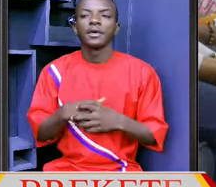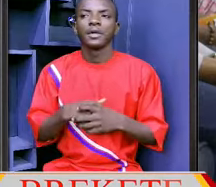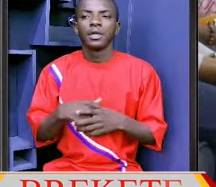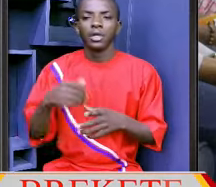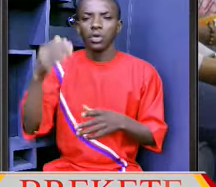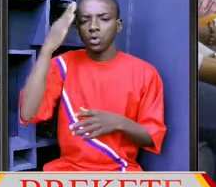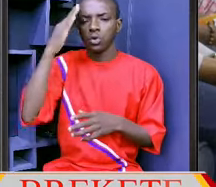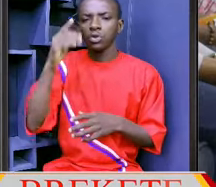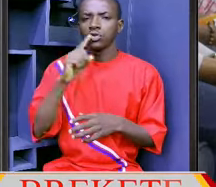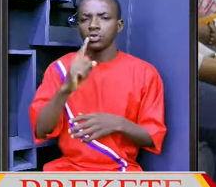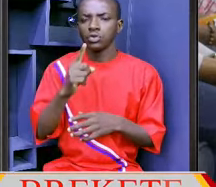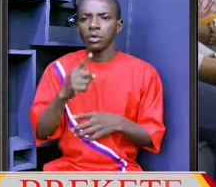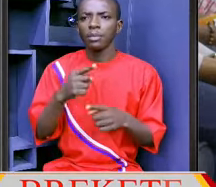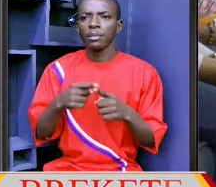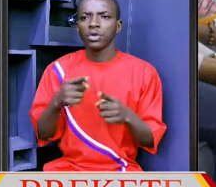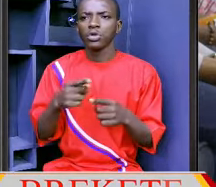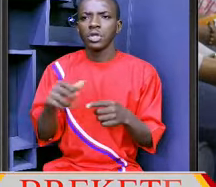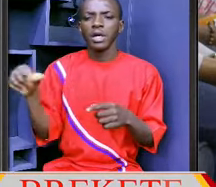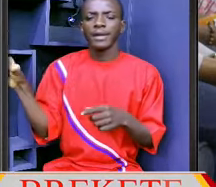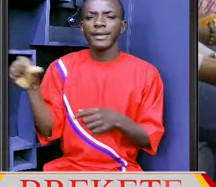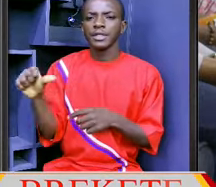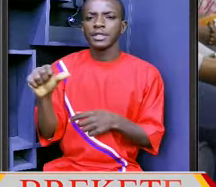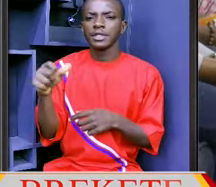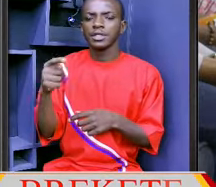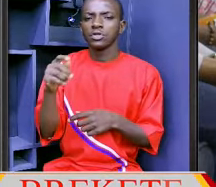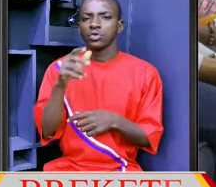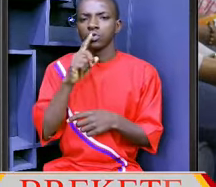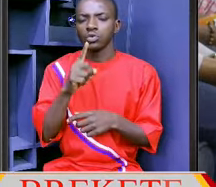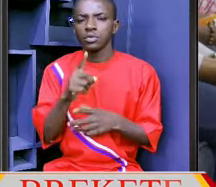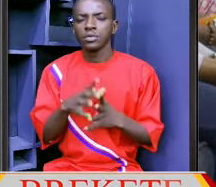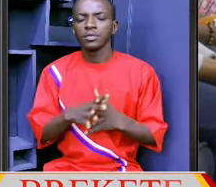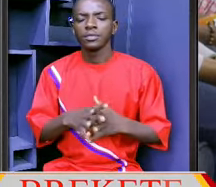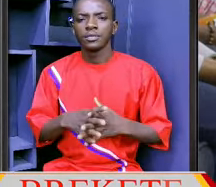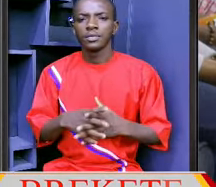They know the truth, but they are rejecting the truth.